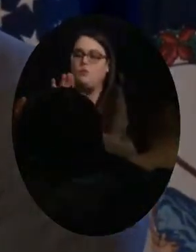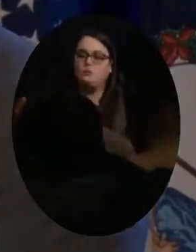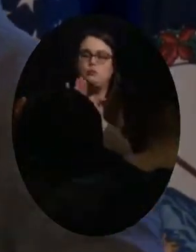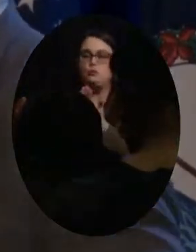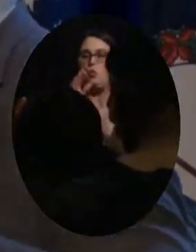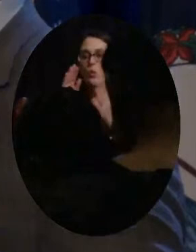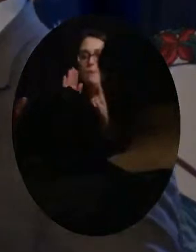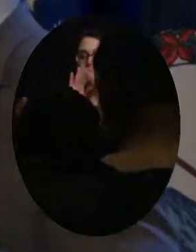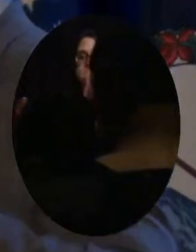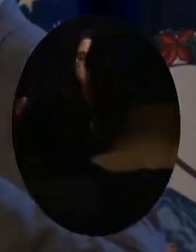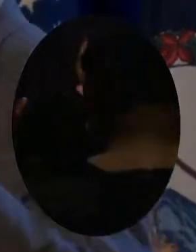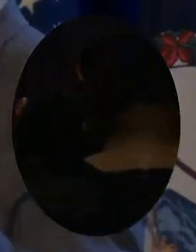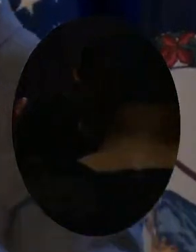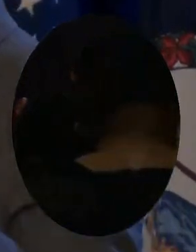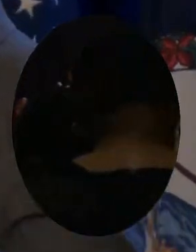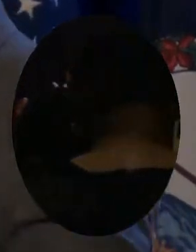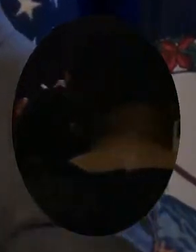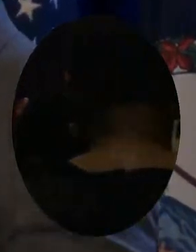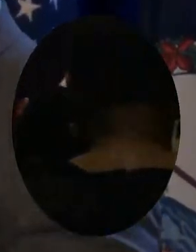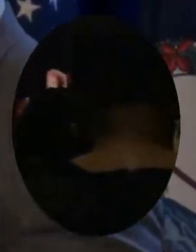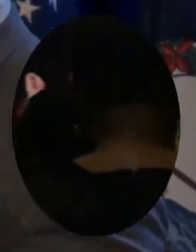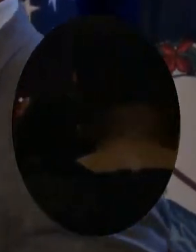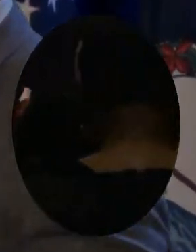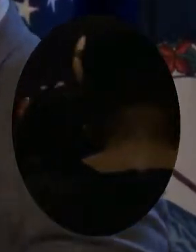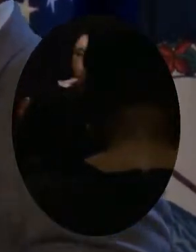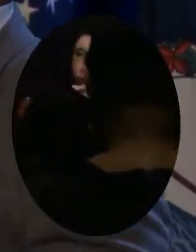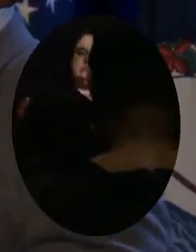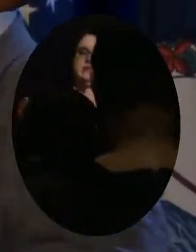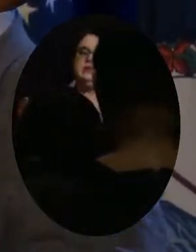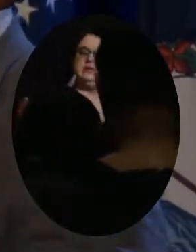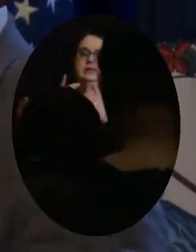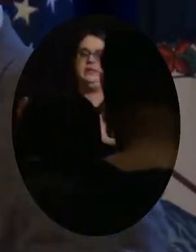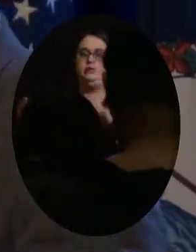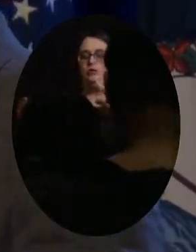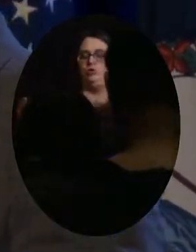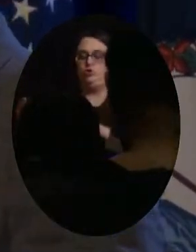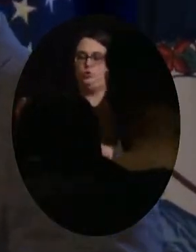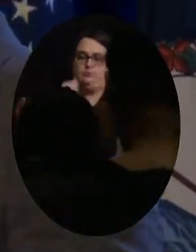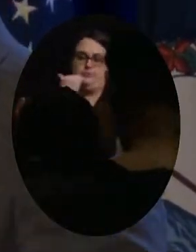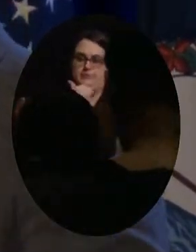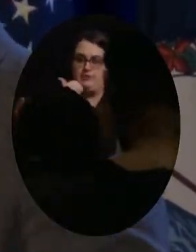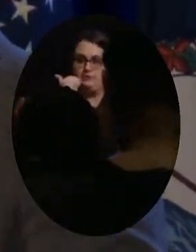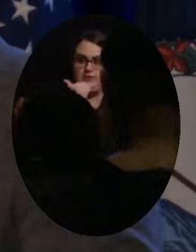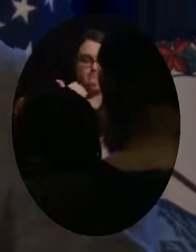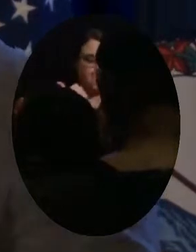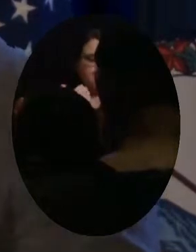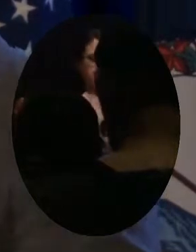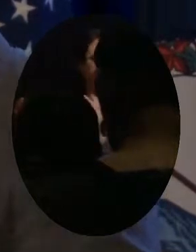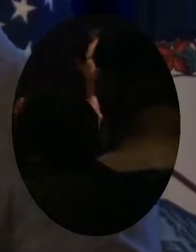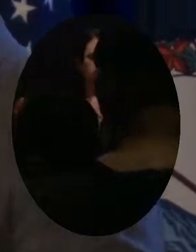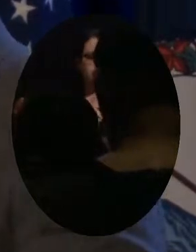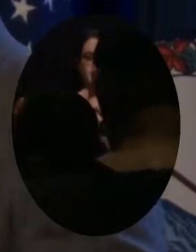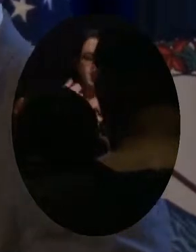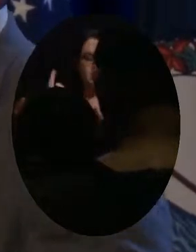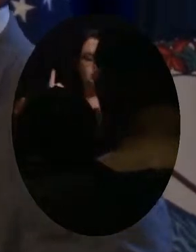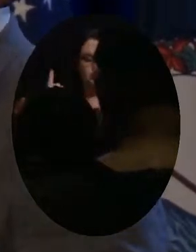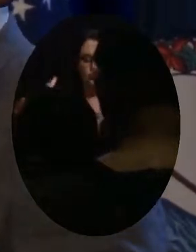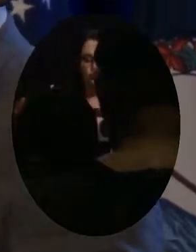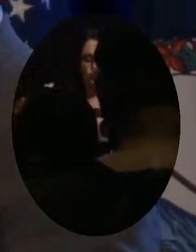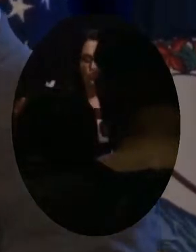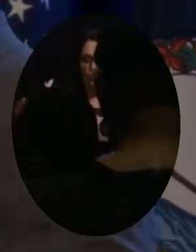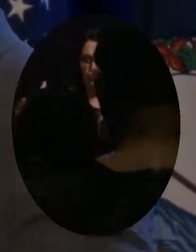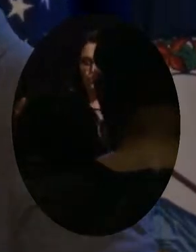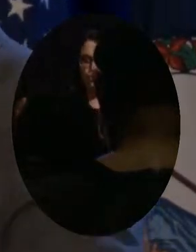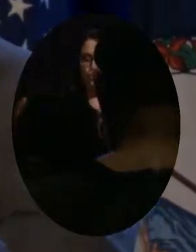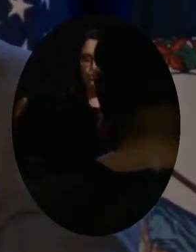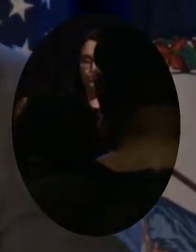board. God, we thank you for all of the city leaders that show up every single day, regardless of the charge, regardless of the